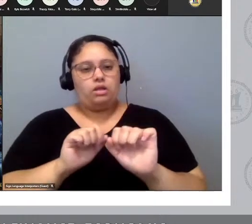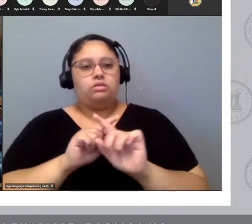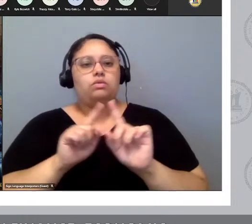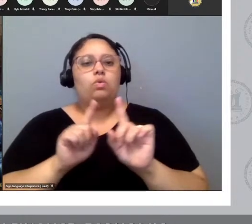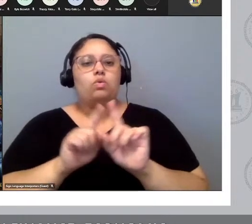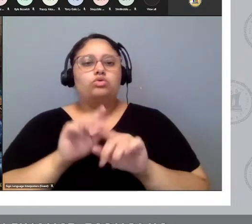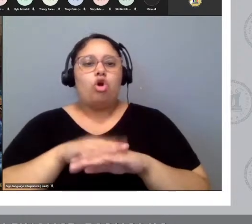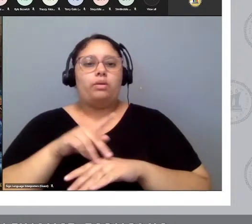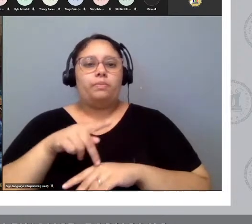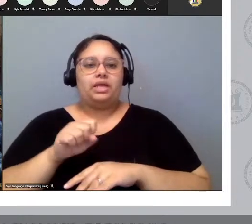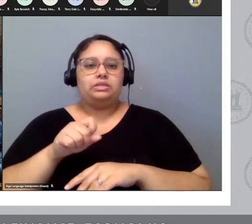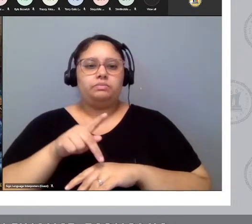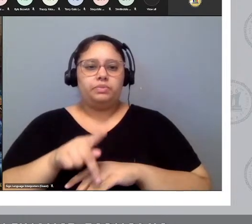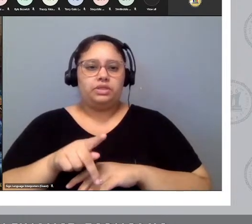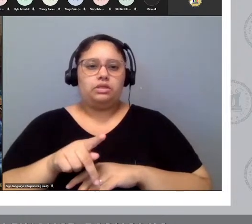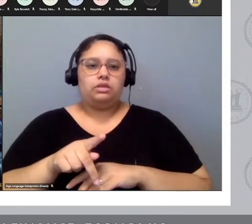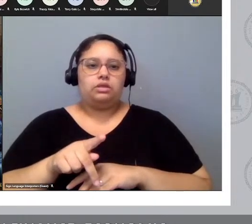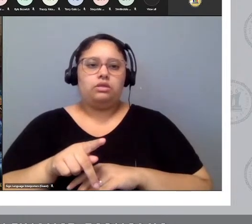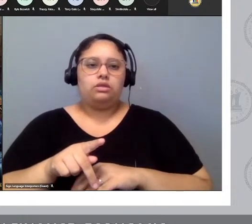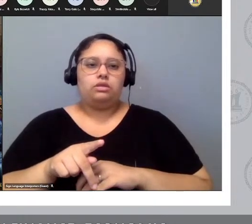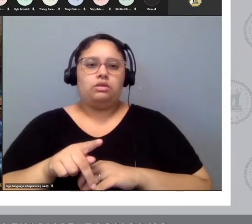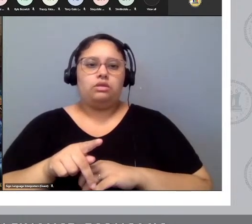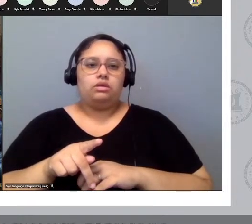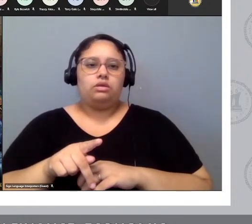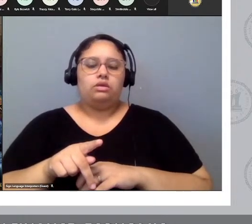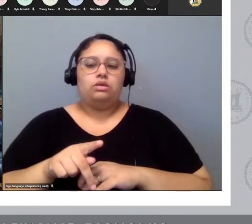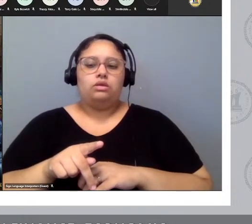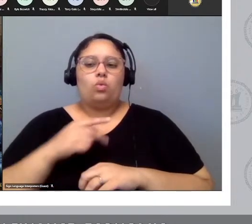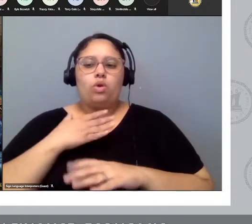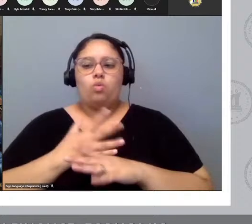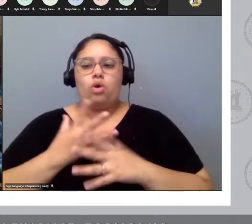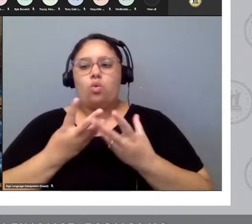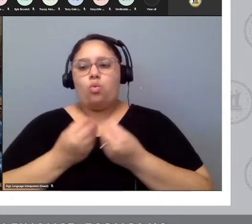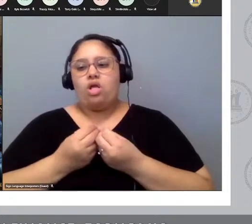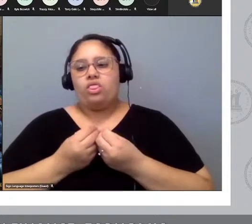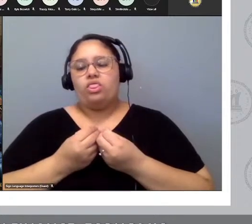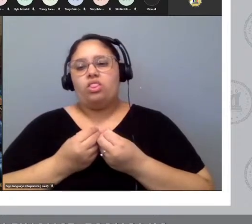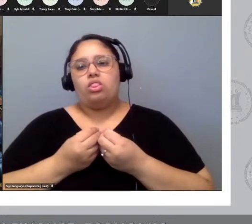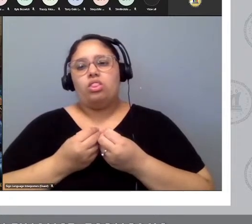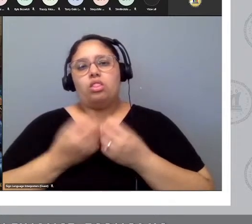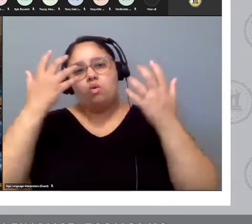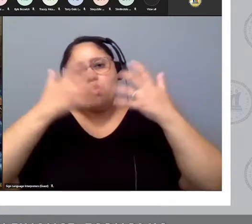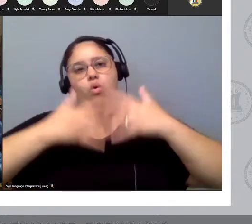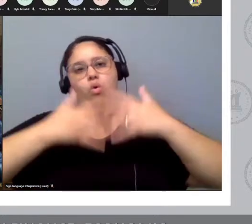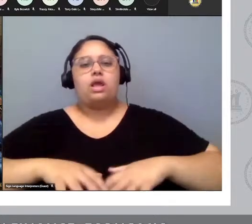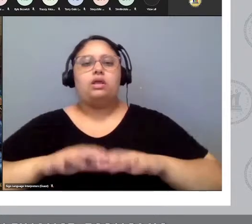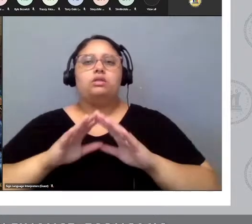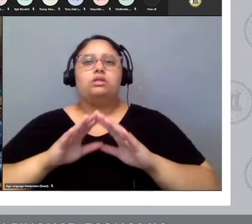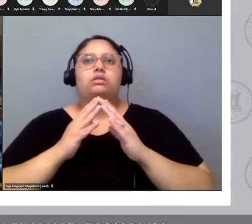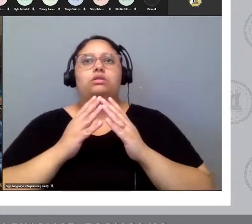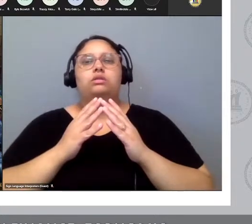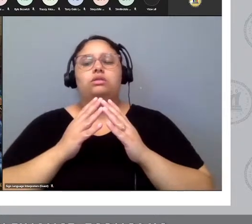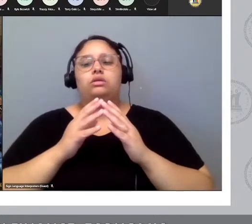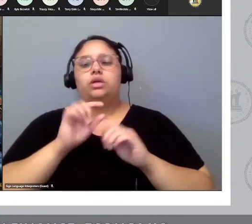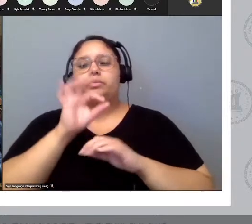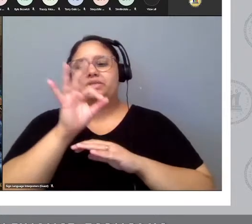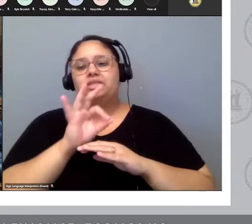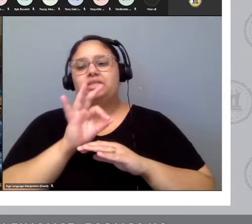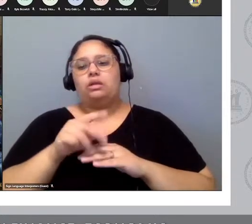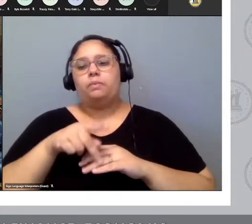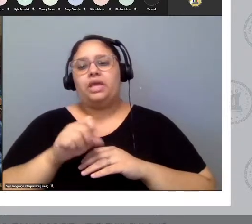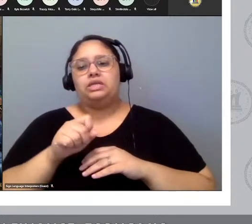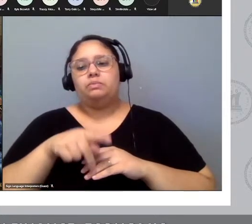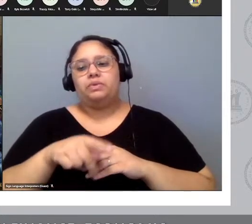PSPs also um we will work together with in terms of coordinating the the percentage of PSP